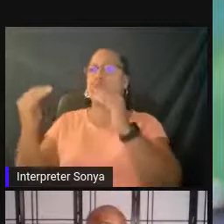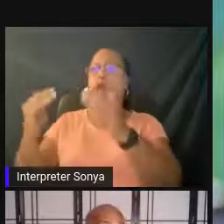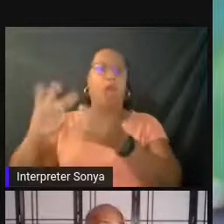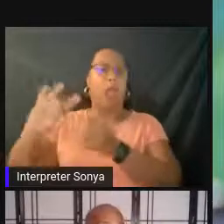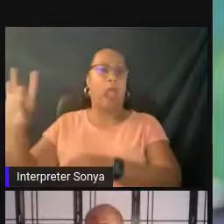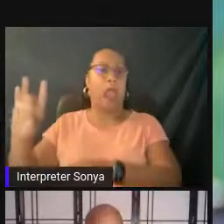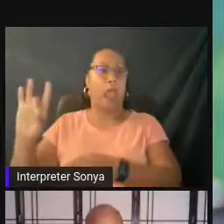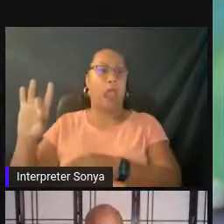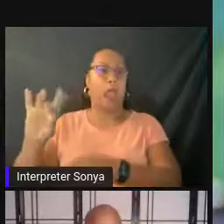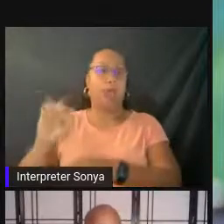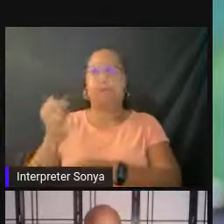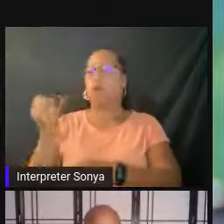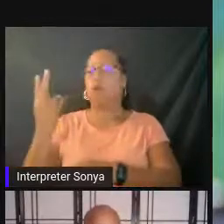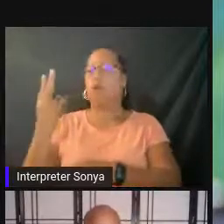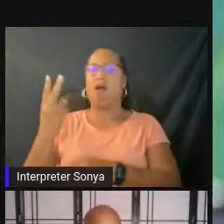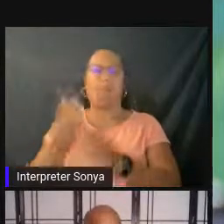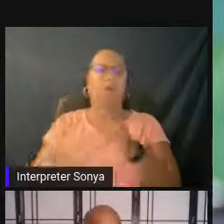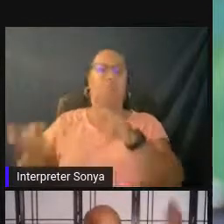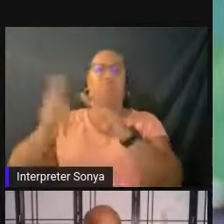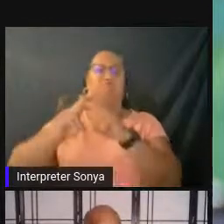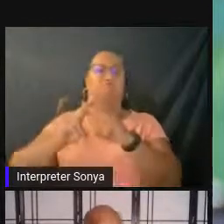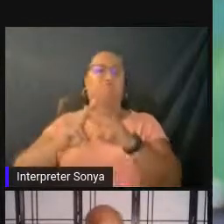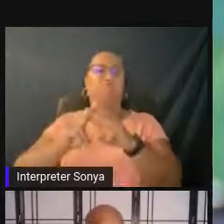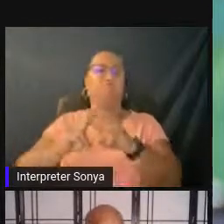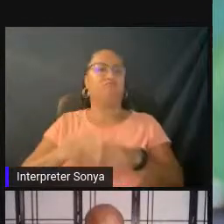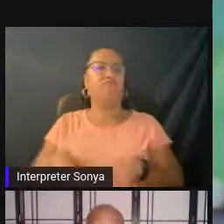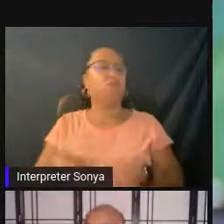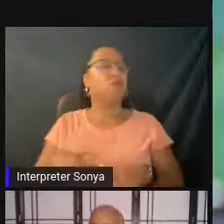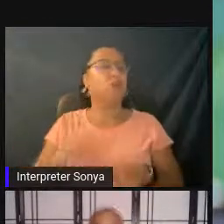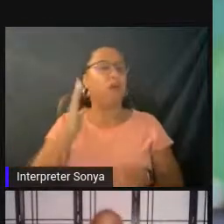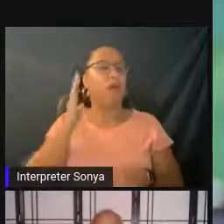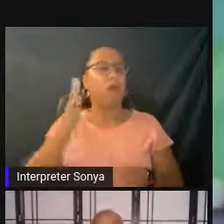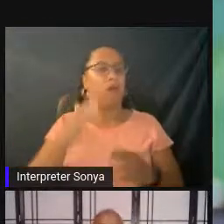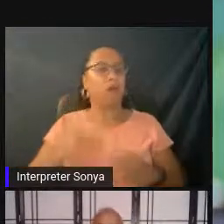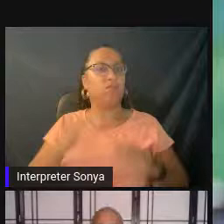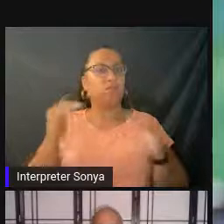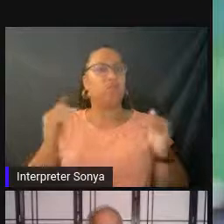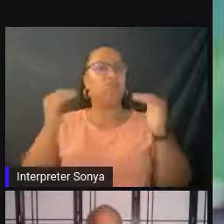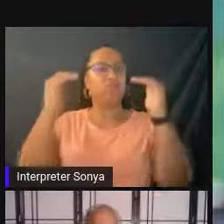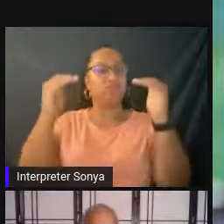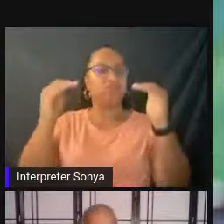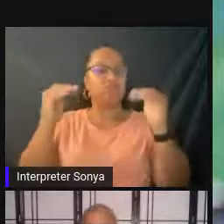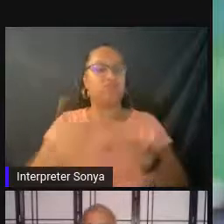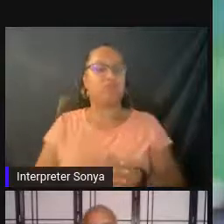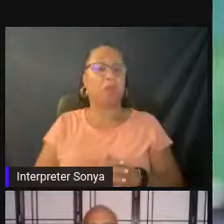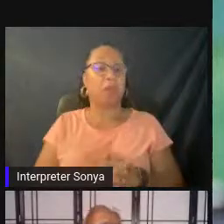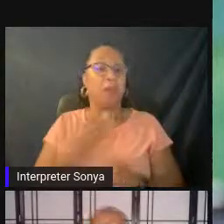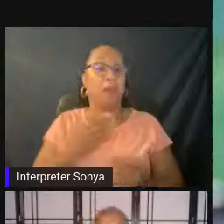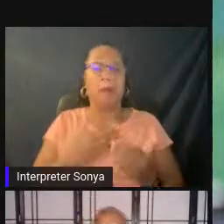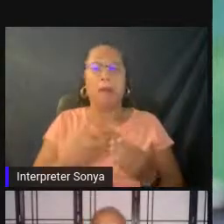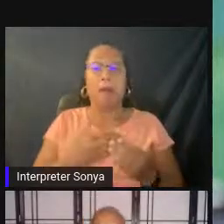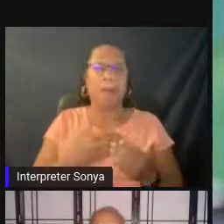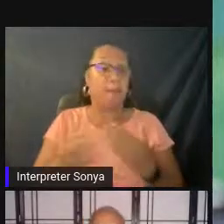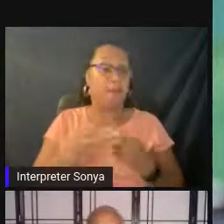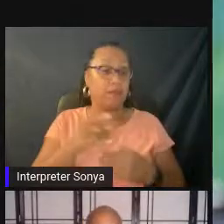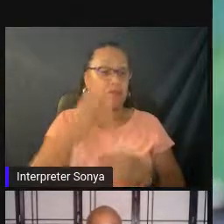will jump. It's just a matter of which number will it go to. Maybe there's something else going on where you're like,